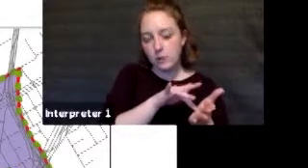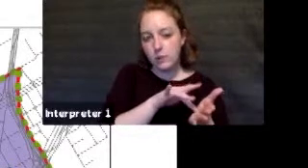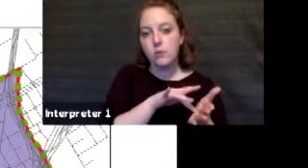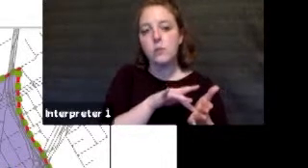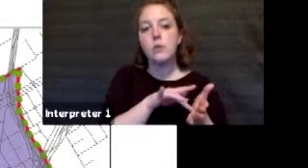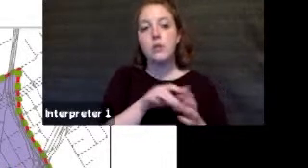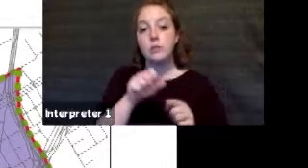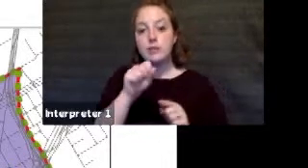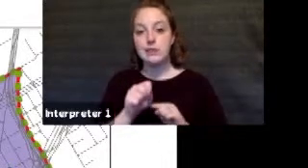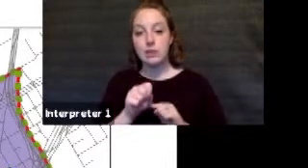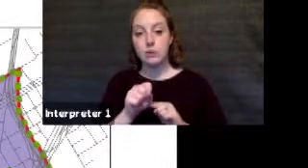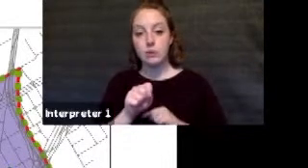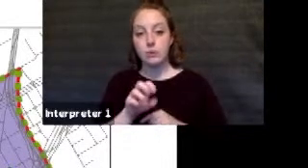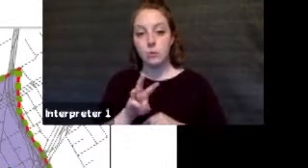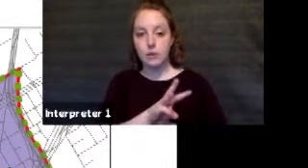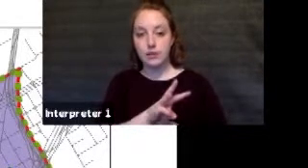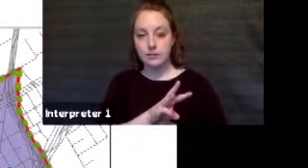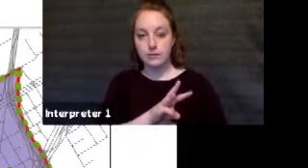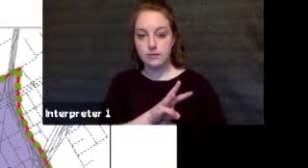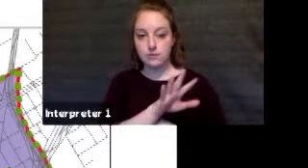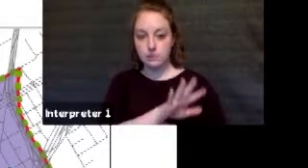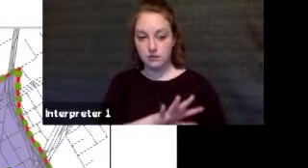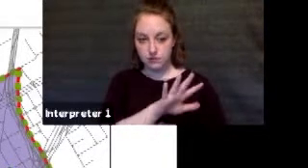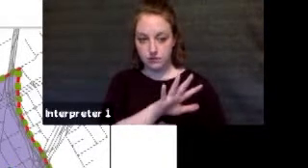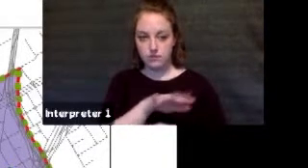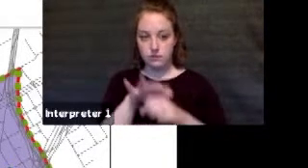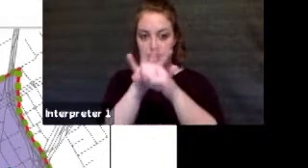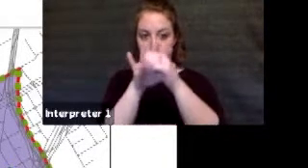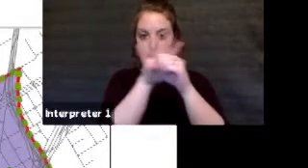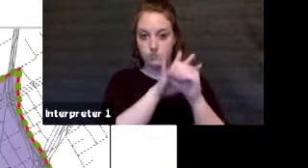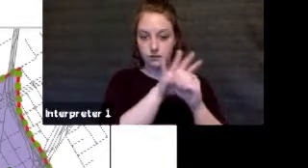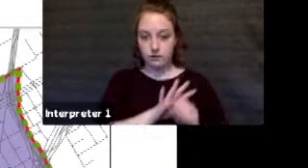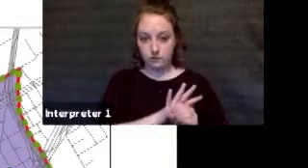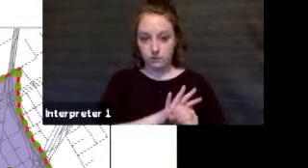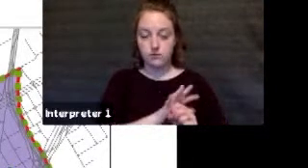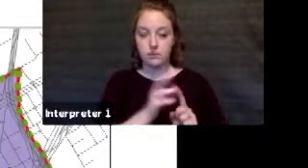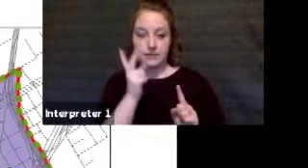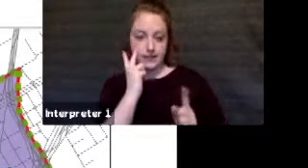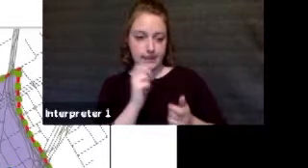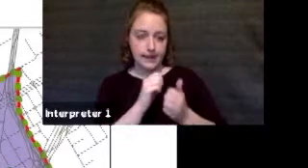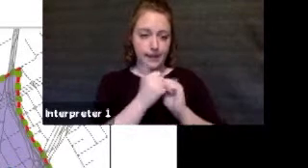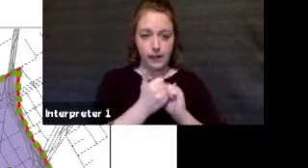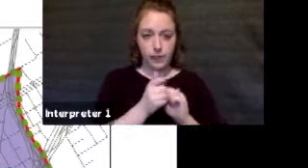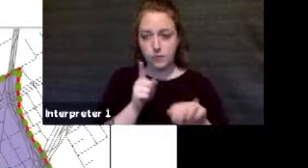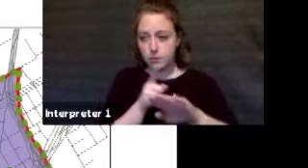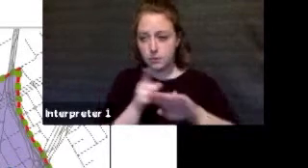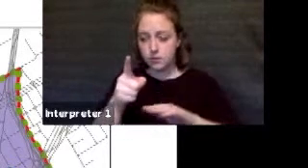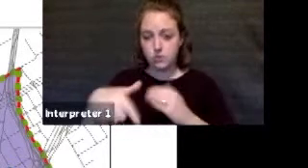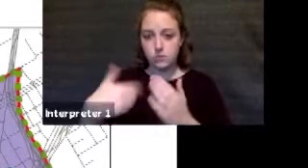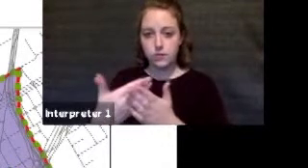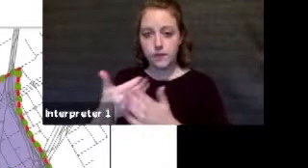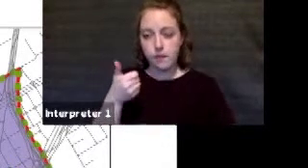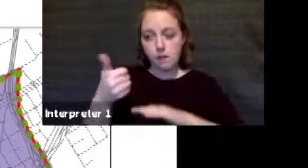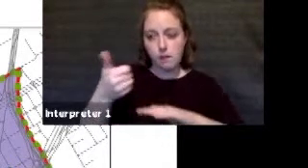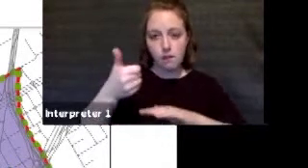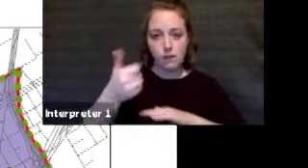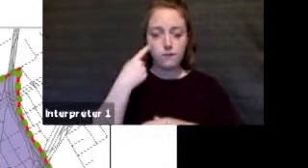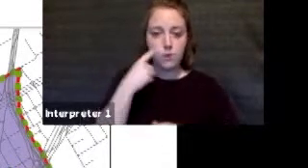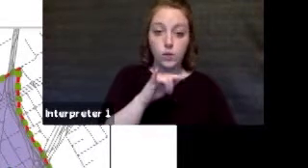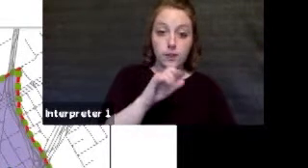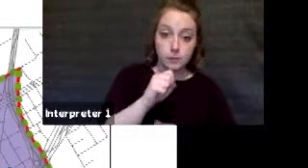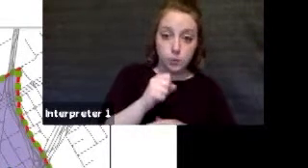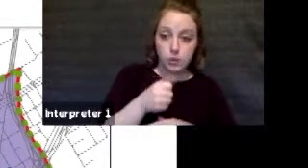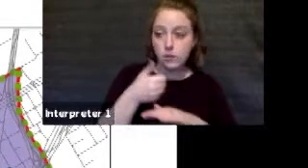southwest corner, more or less, of the attendance zone to see how those routes to Indian Spring and Carver would compare. And so